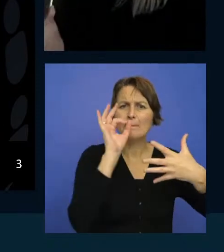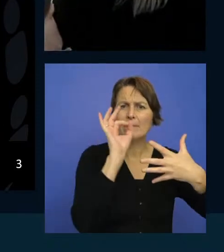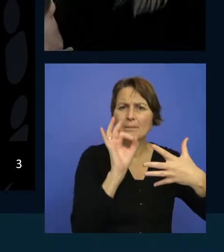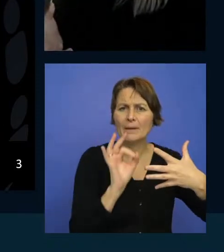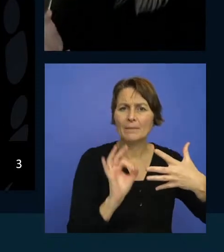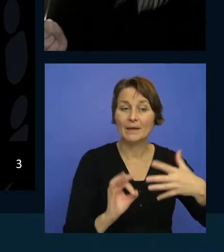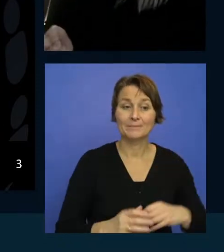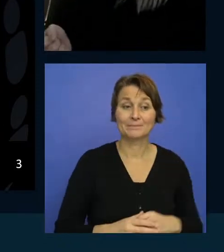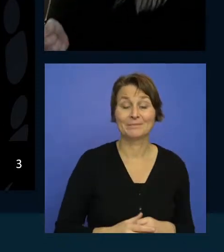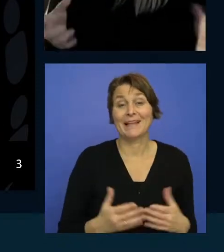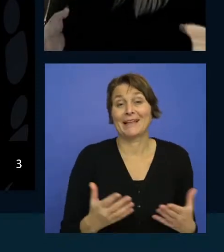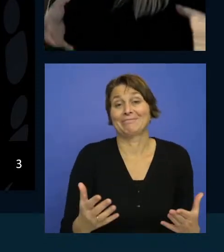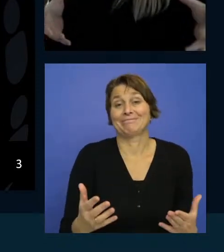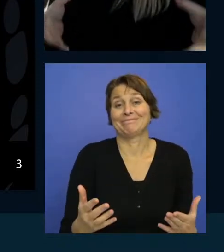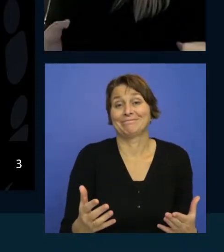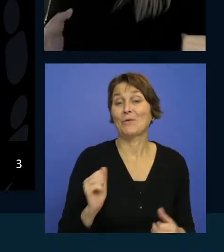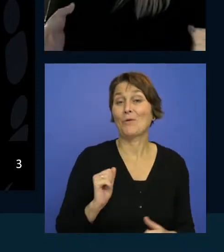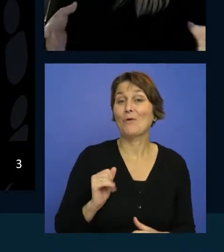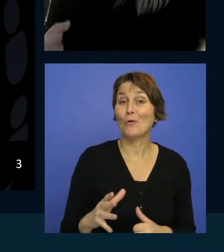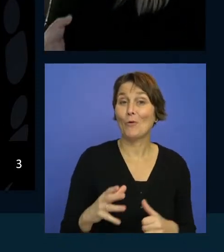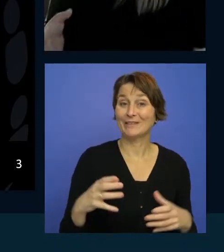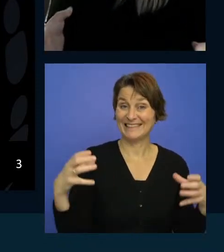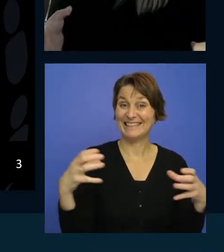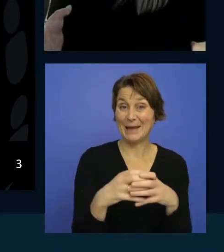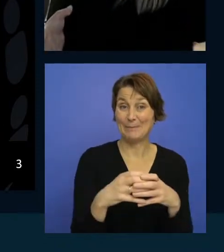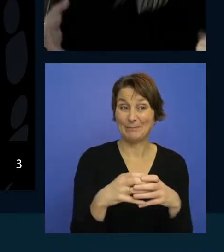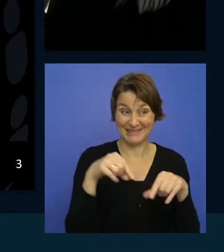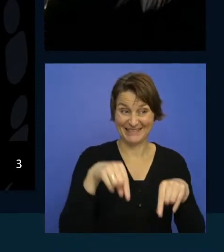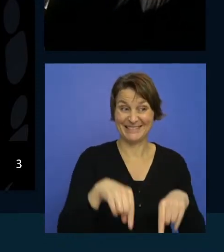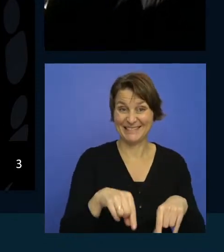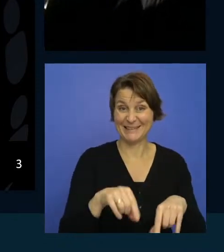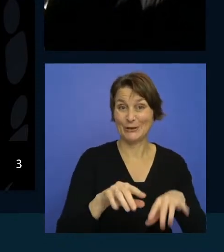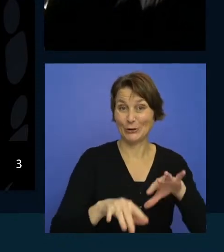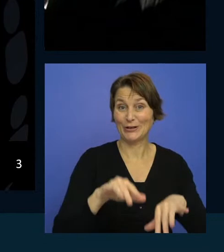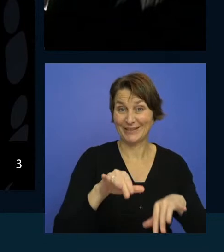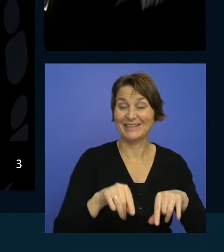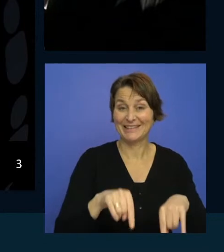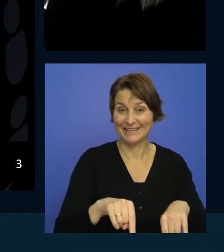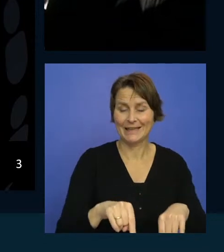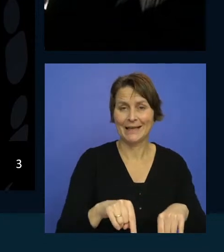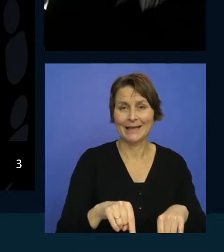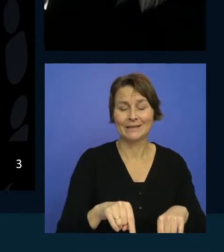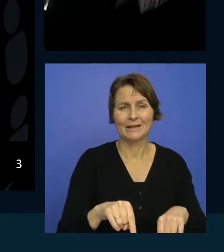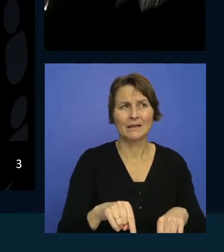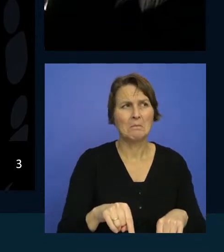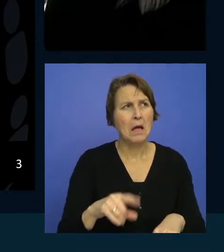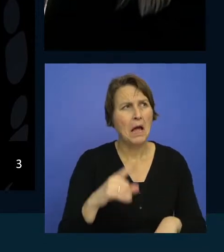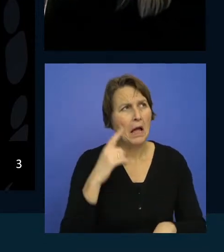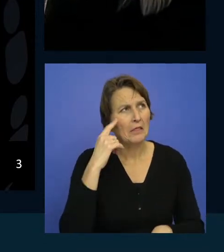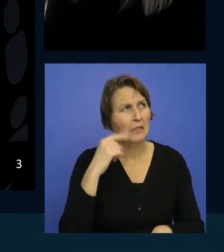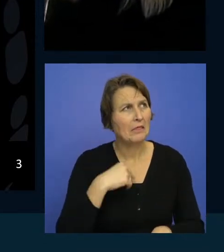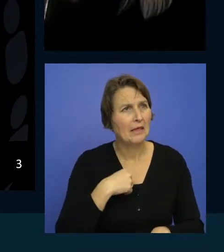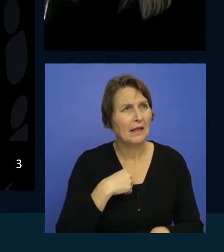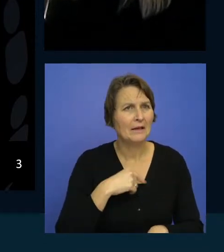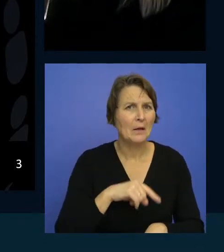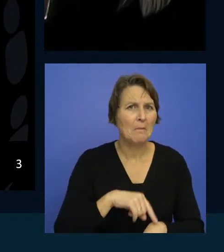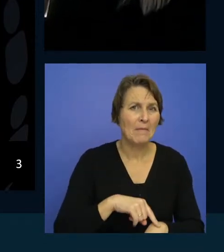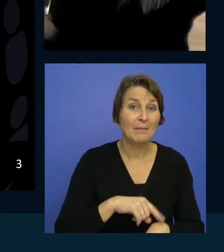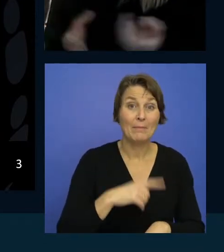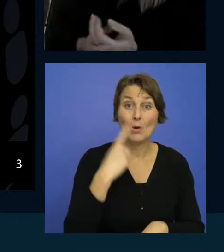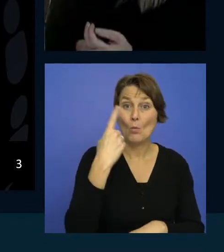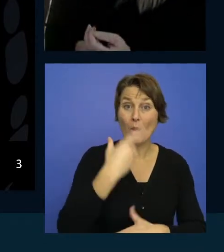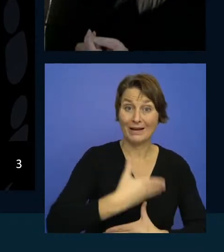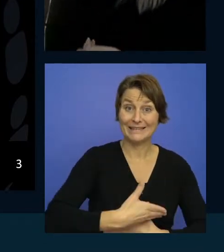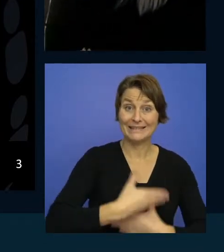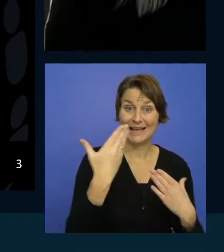Teams, as a key point these days, I actually spend maybe 10 hours a day in